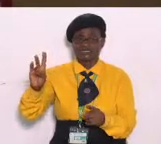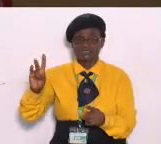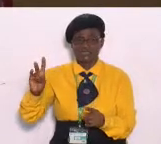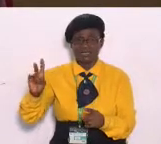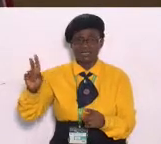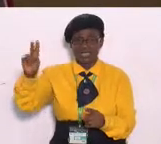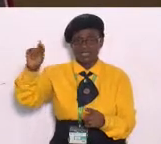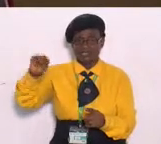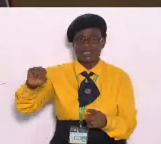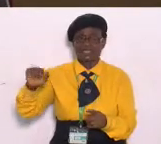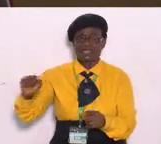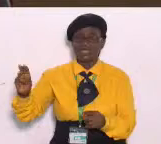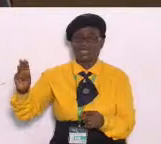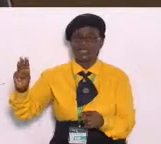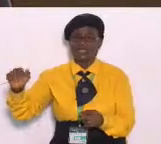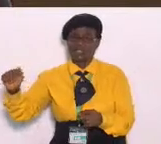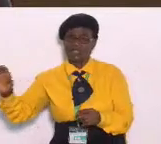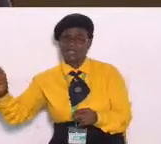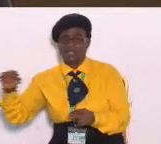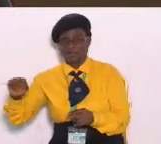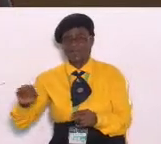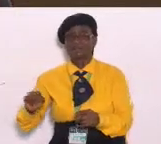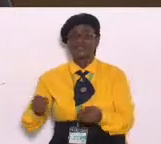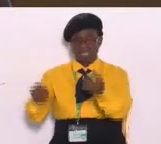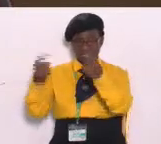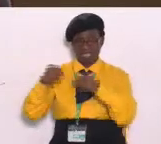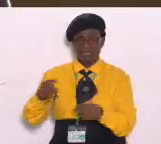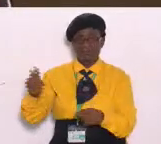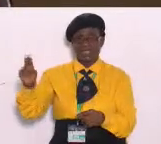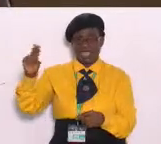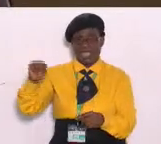Naaman came, Naaman was healed,